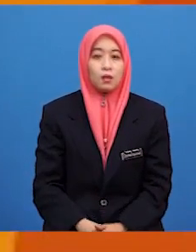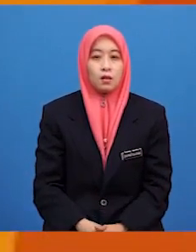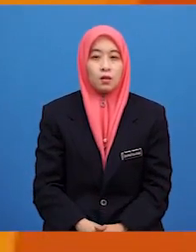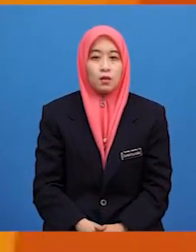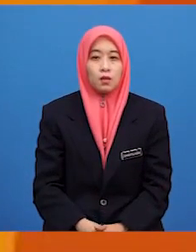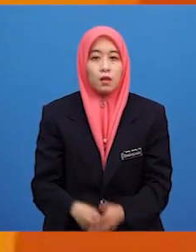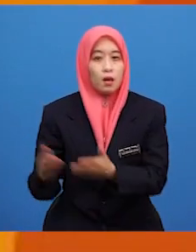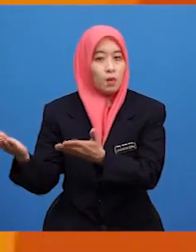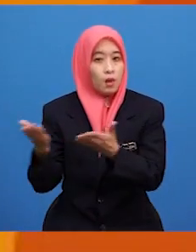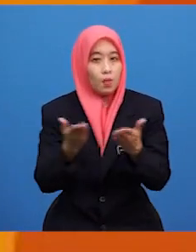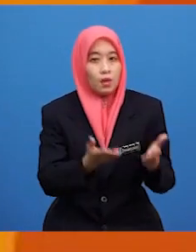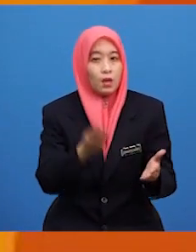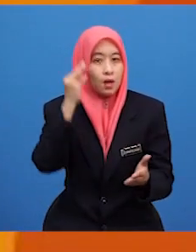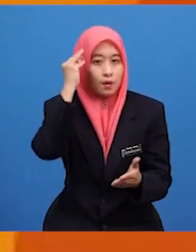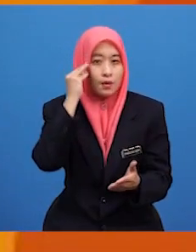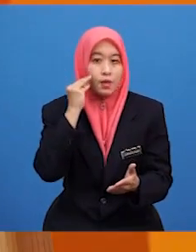Bring it on, Miss Eliza.